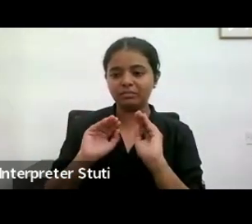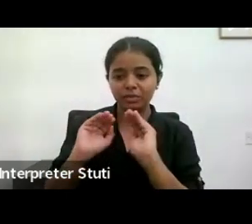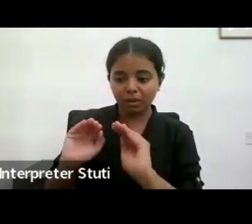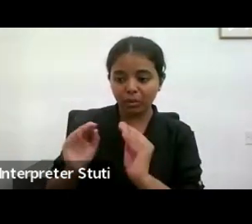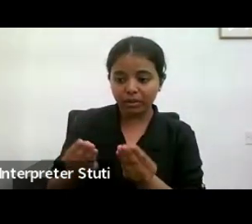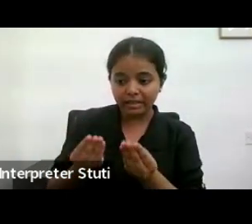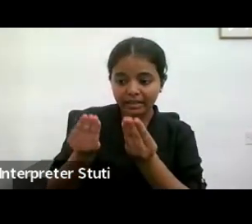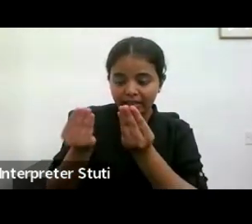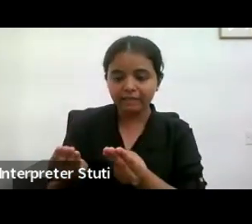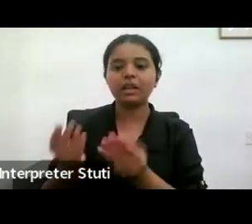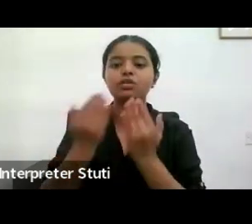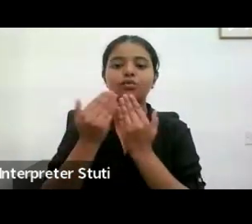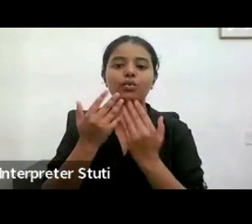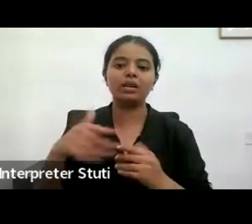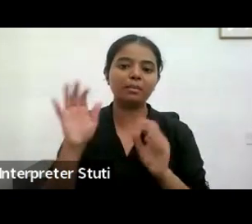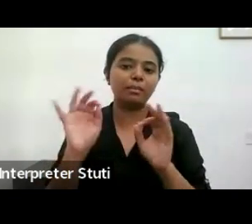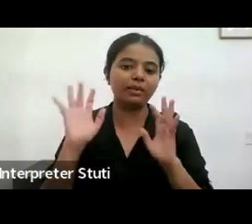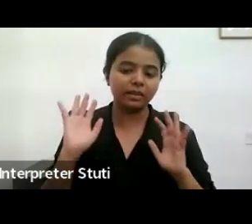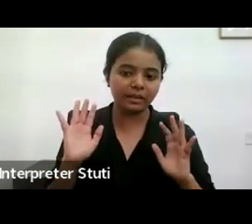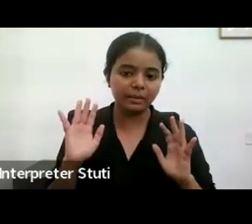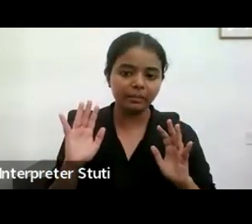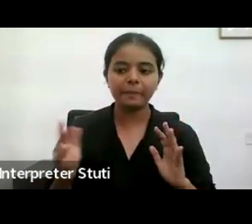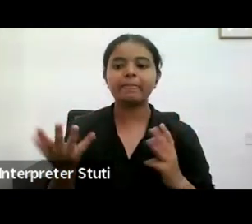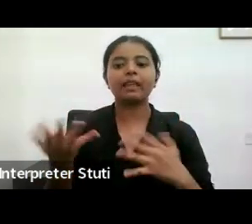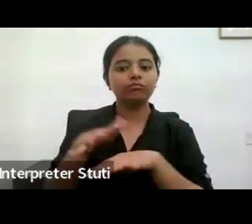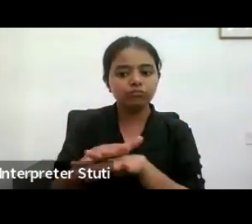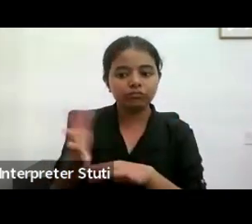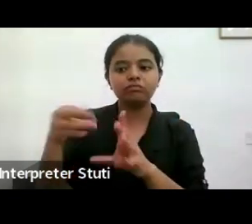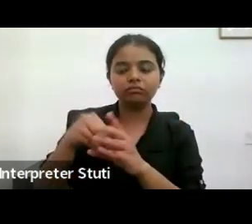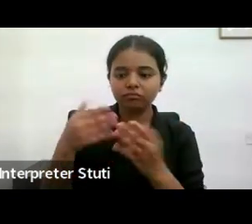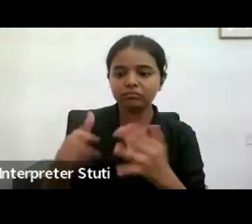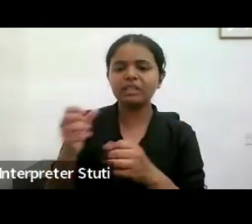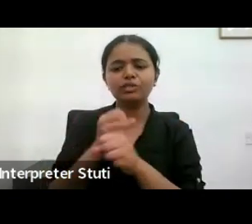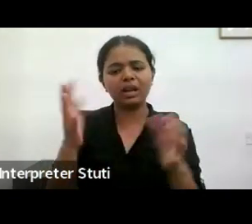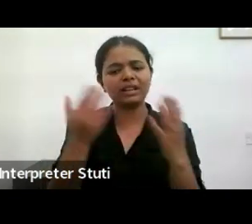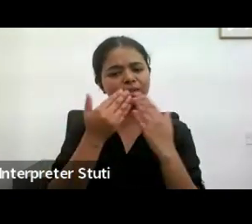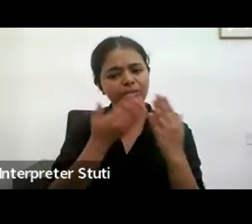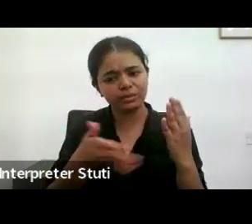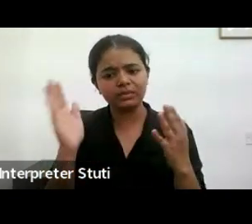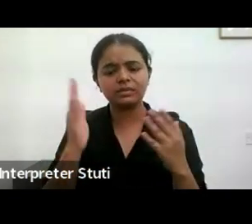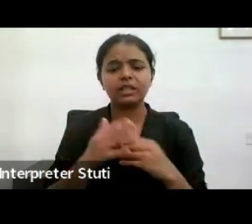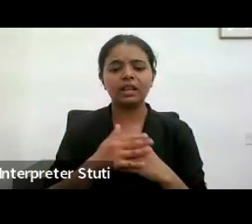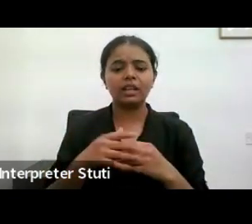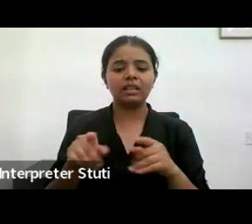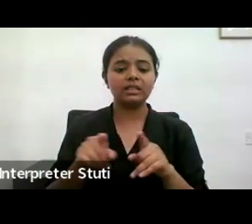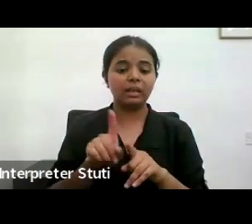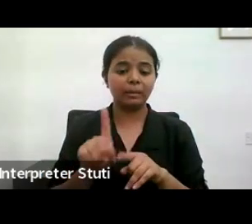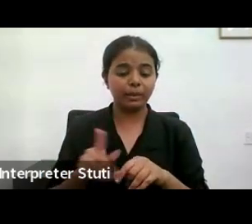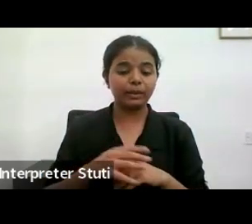going to school. And if we can get children into school, they're often less likely to